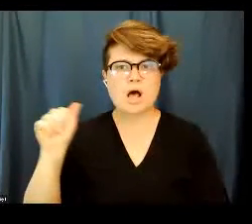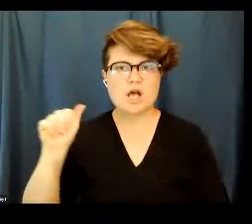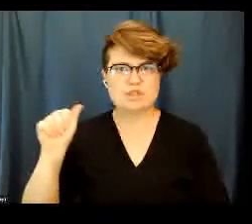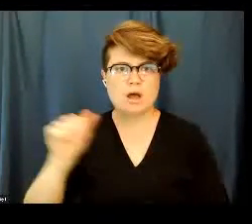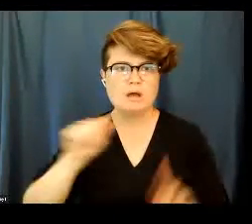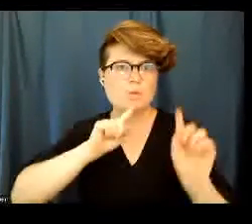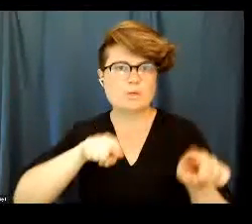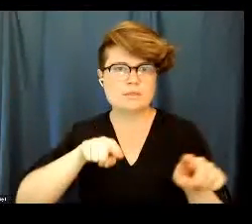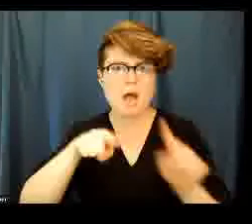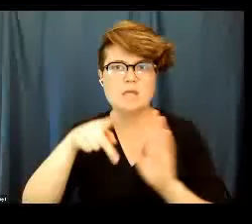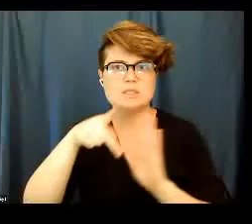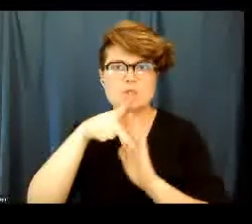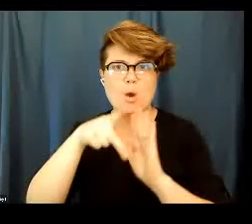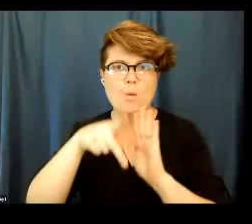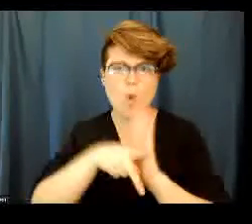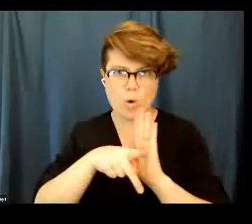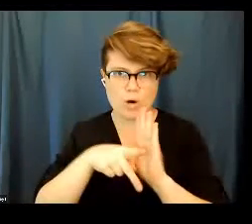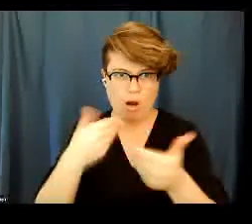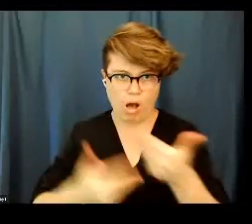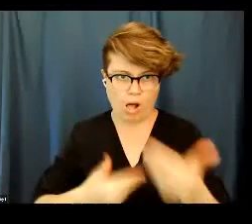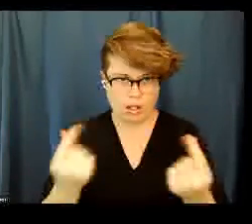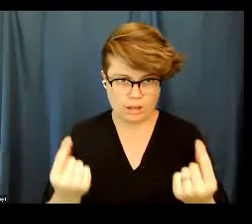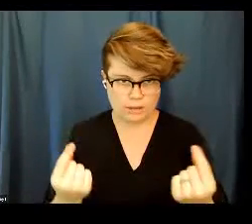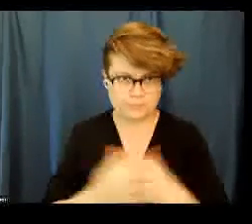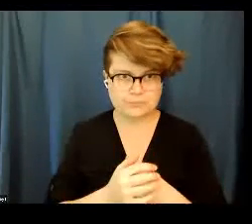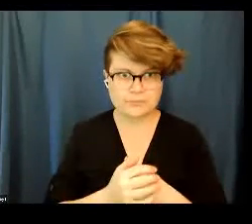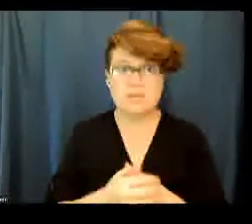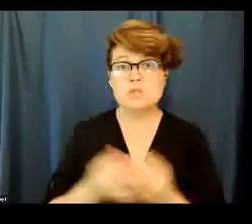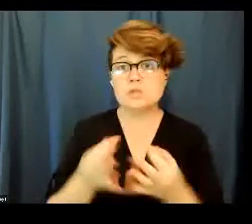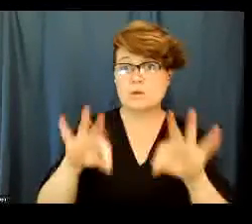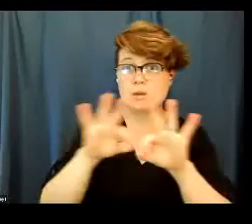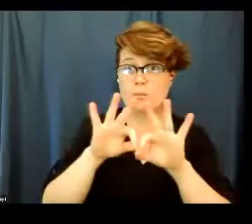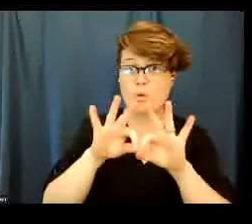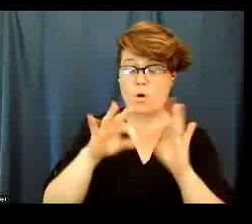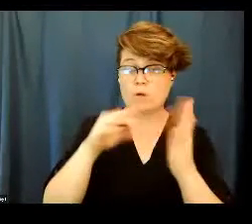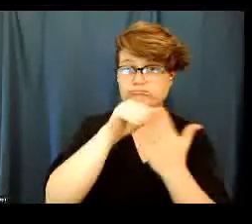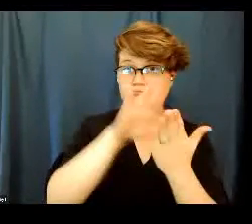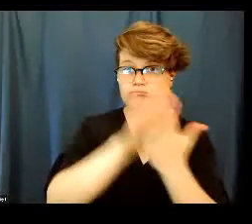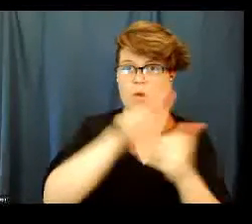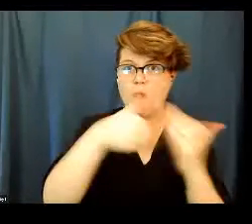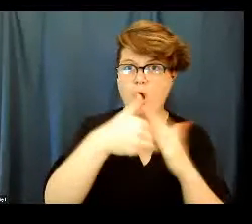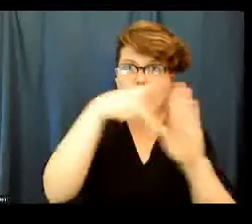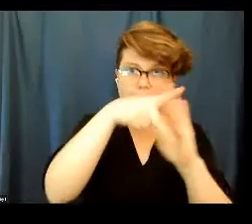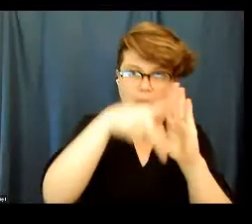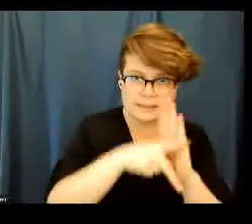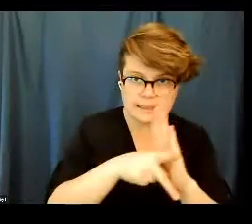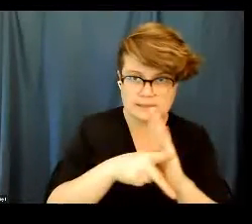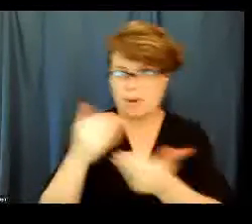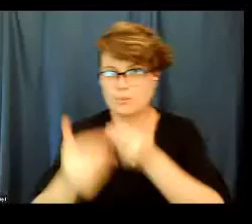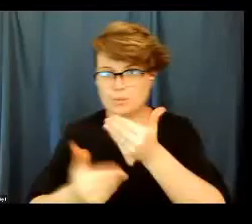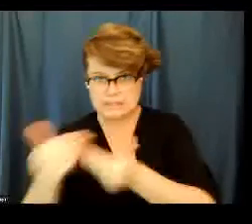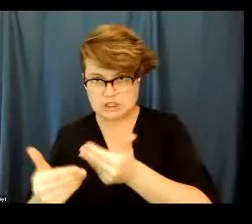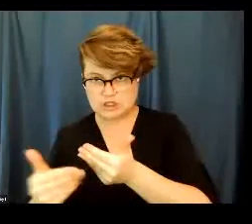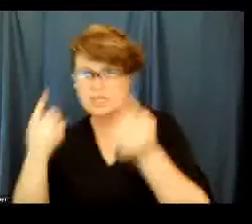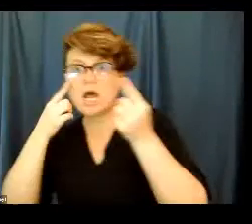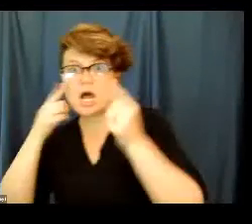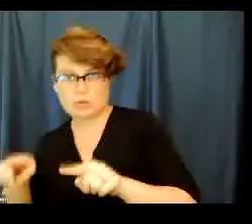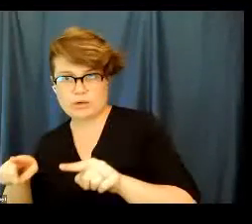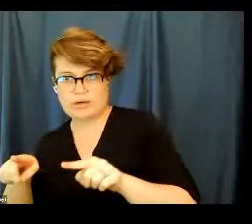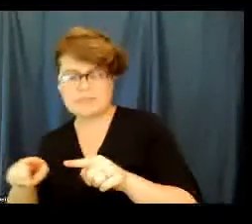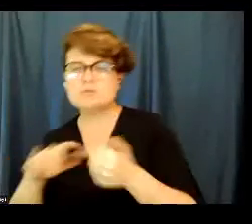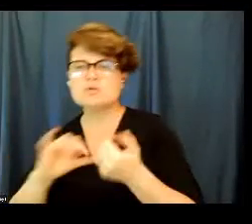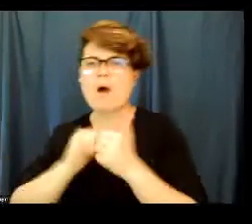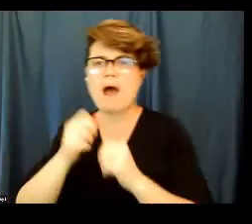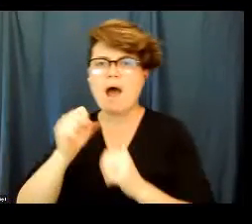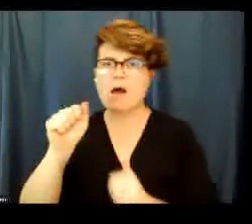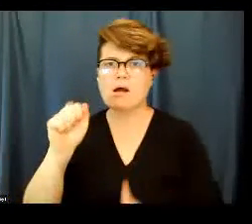So one thing that's really important is that it's going to document the policies, procedures, and agreements to how the SART is